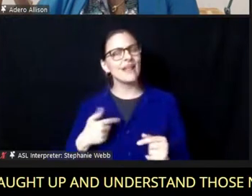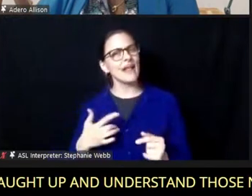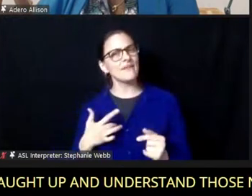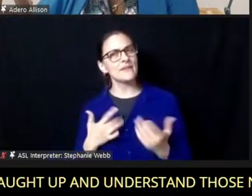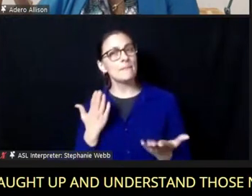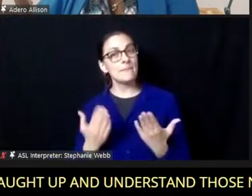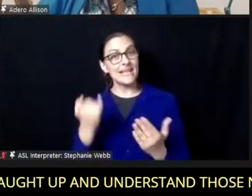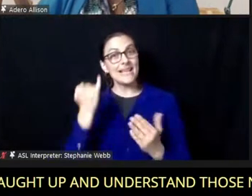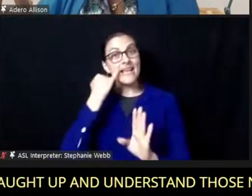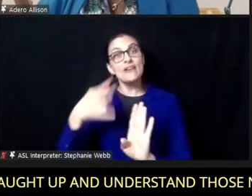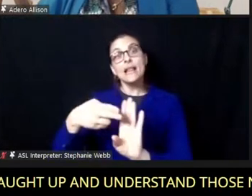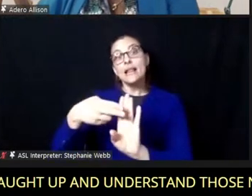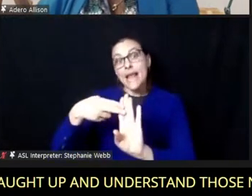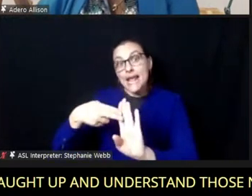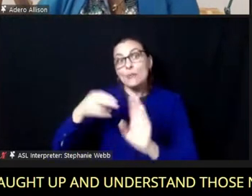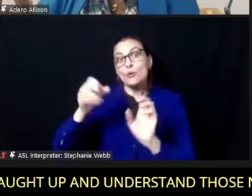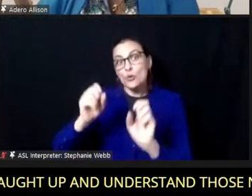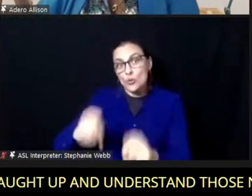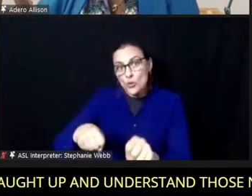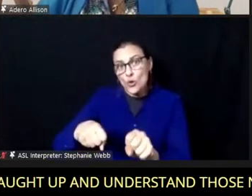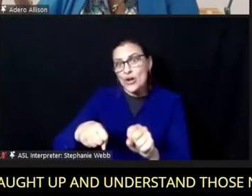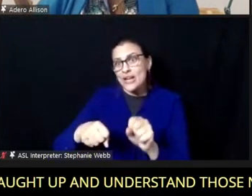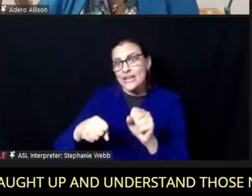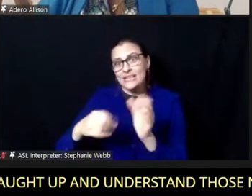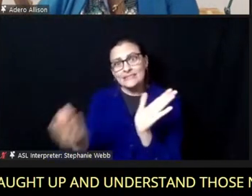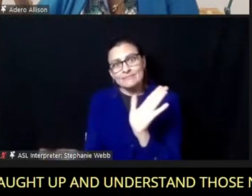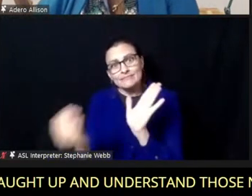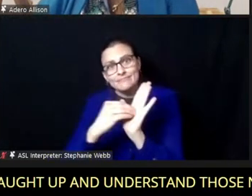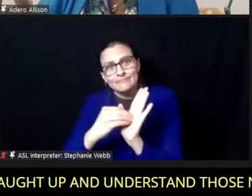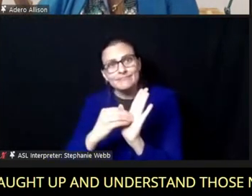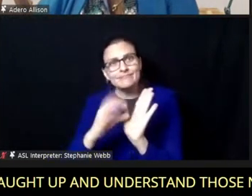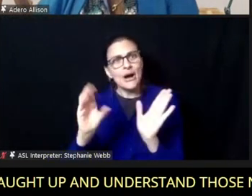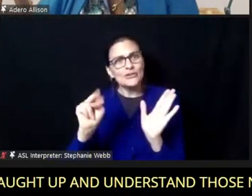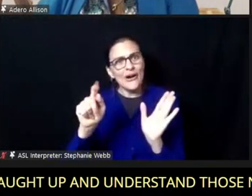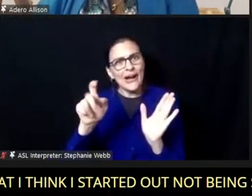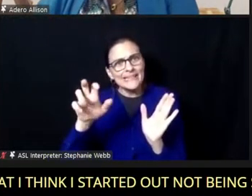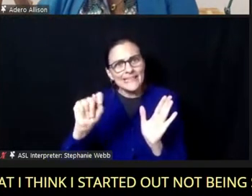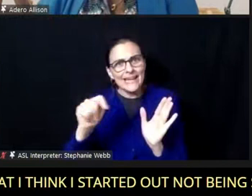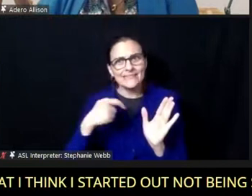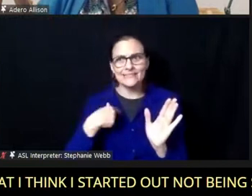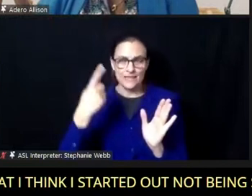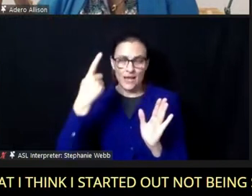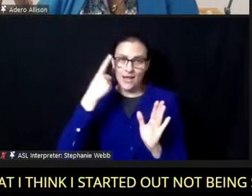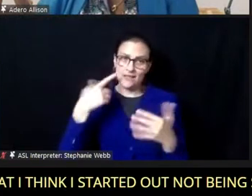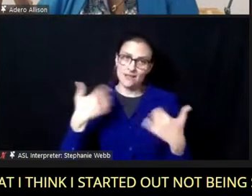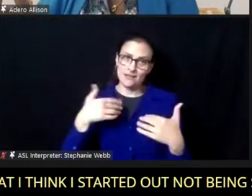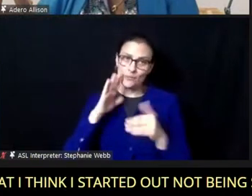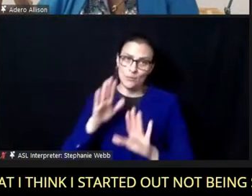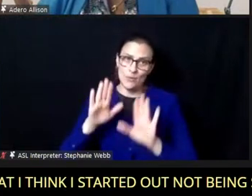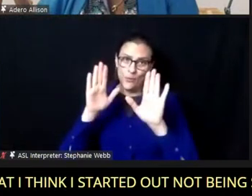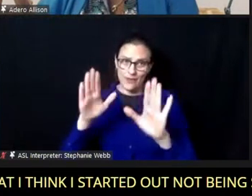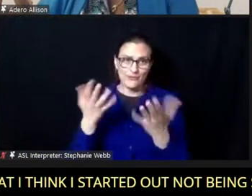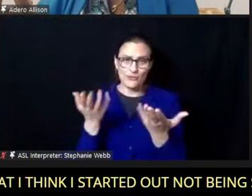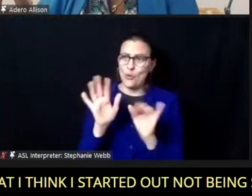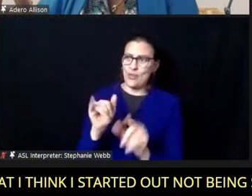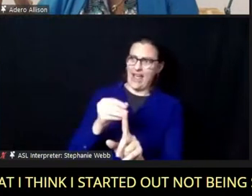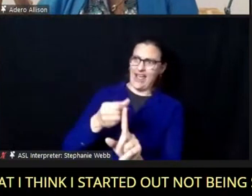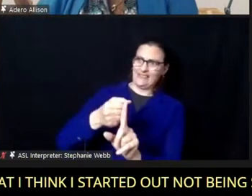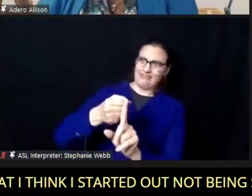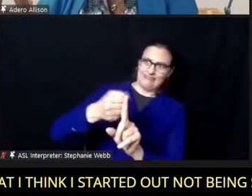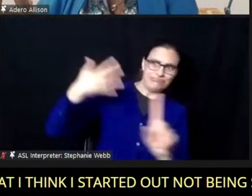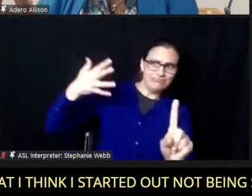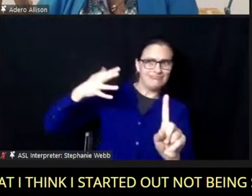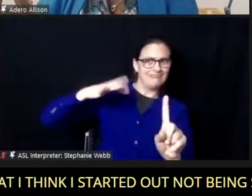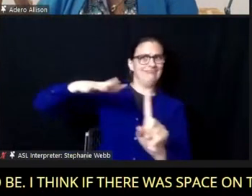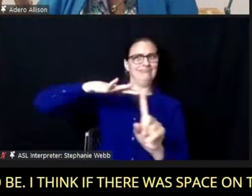would be really wonderful. Like, I think that there would be many ways that context could happen, but kind of what these numbers mean and